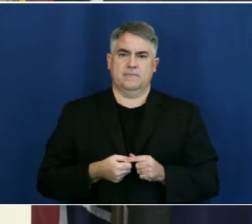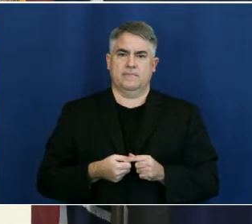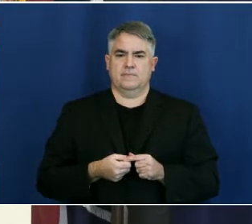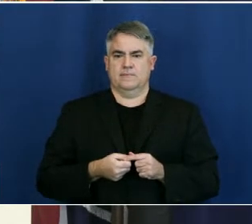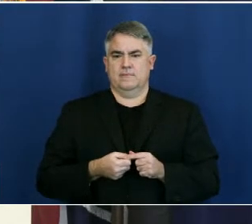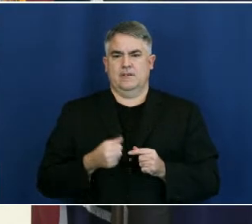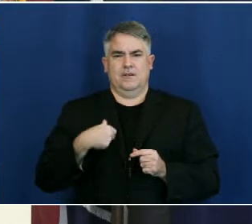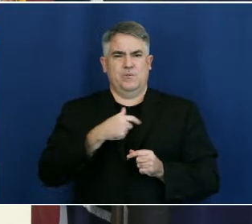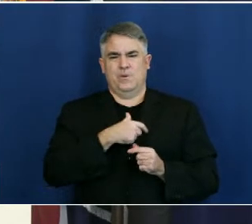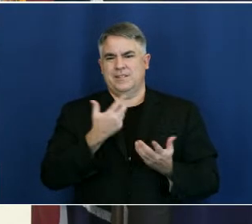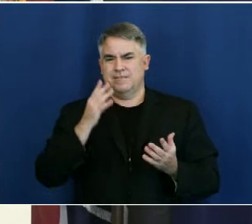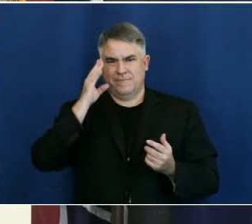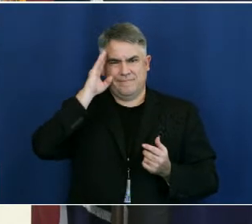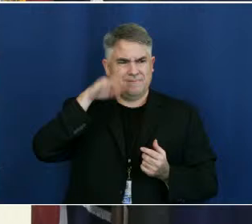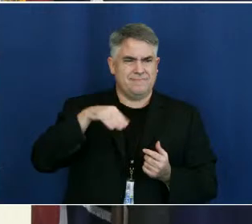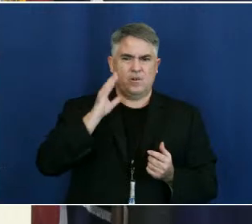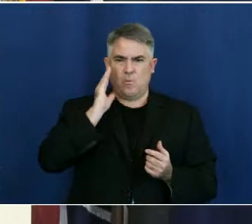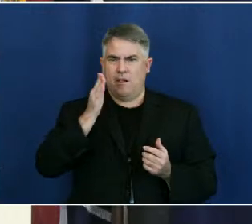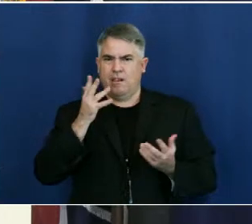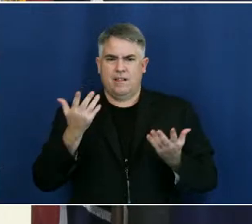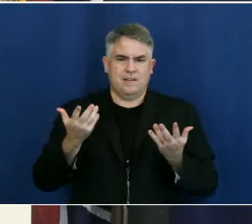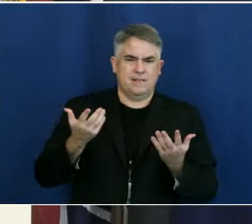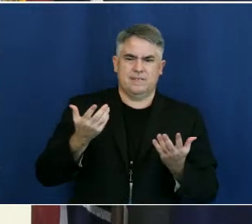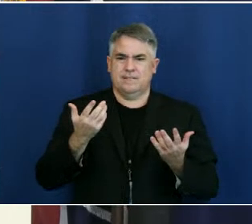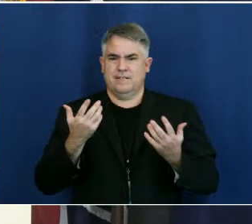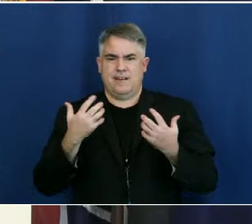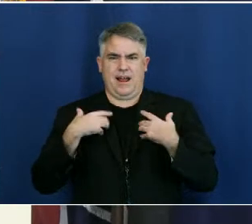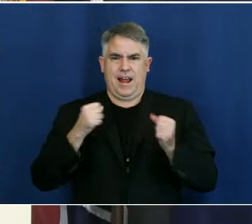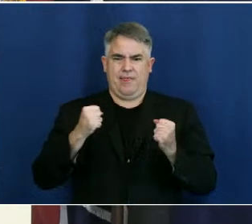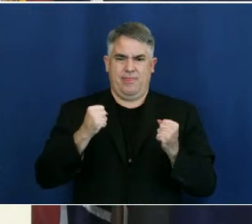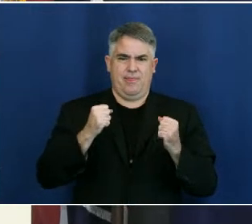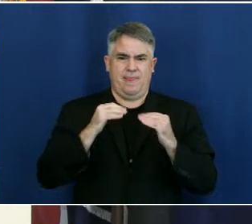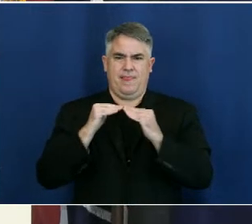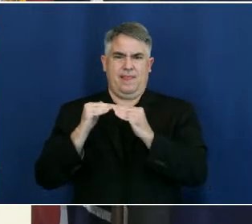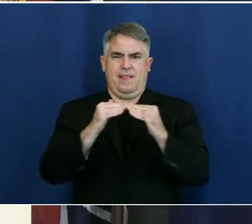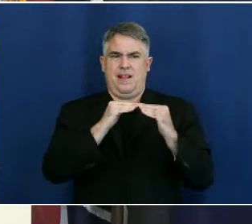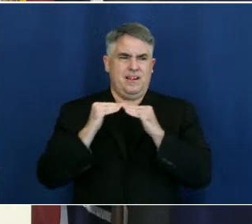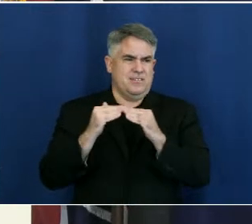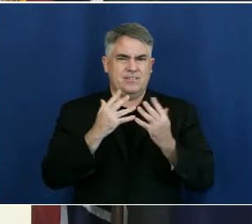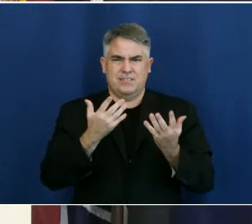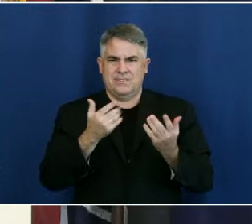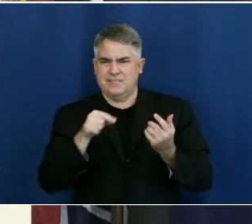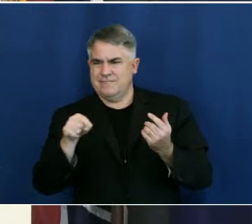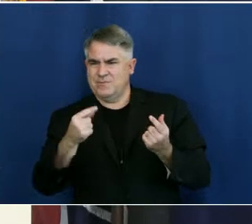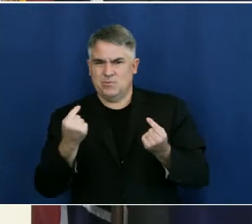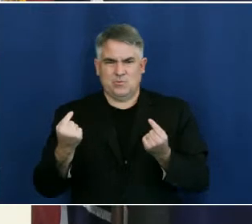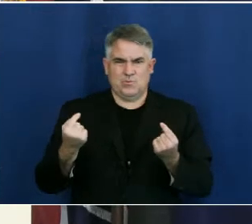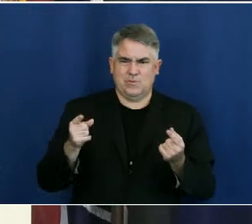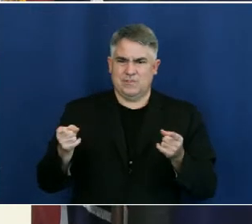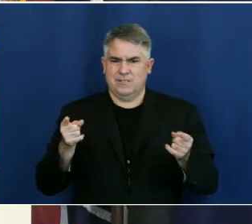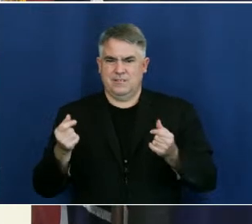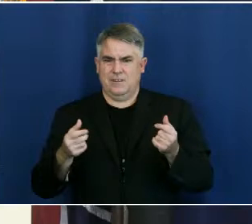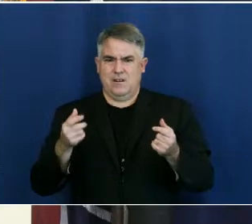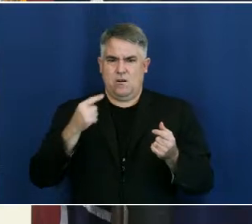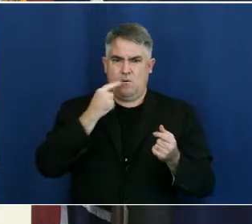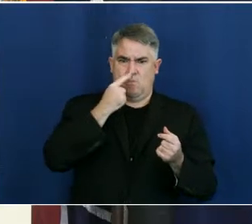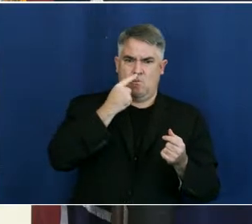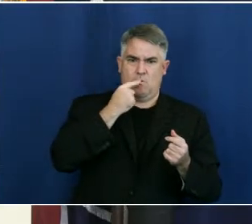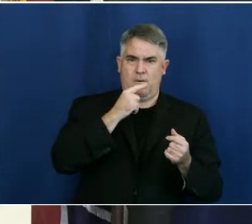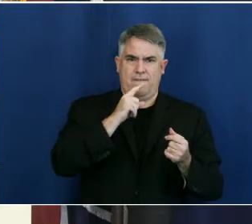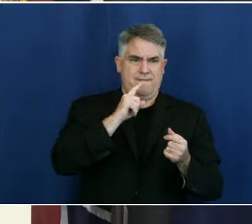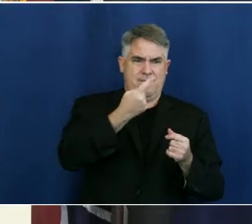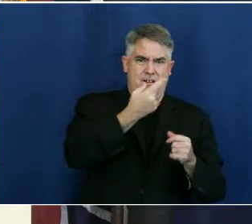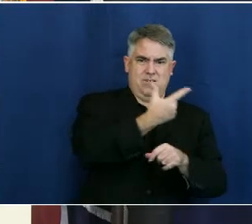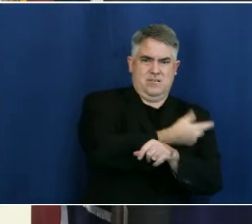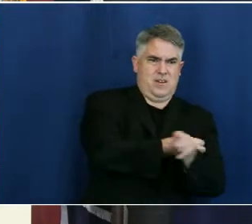respond via the issue of health equity, is some concerns about the who is receiving the vaccines. And I think